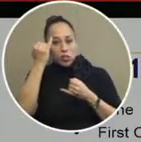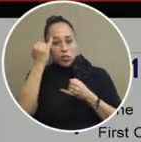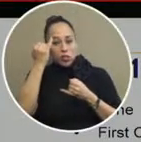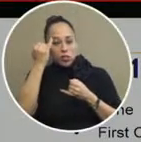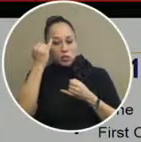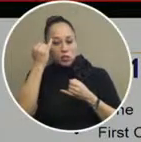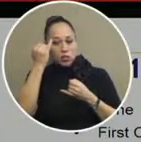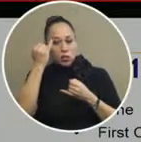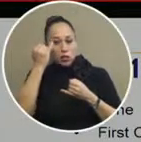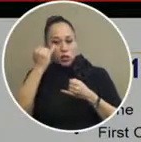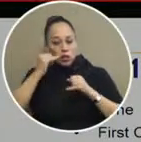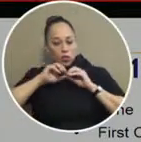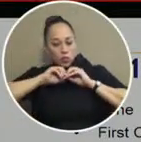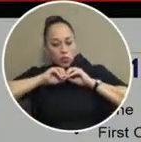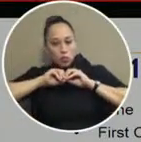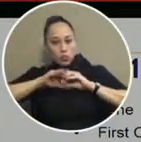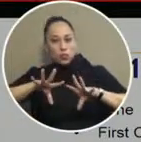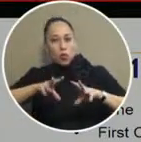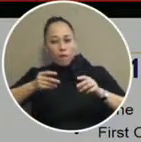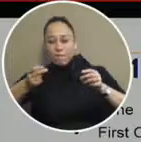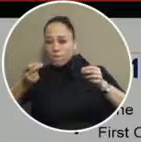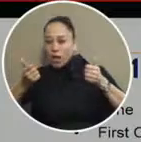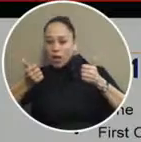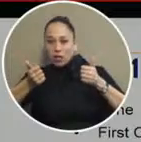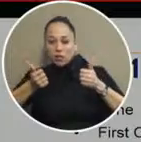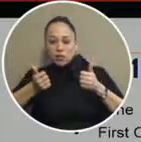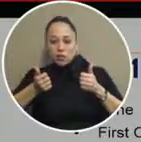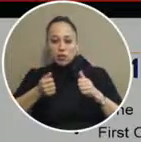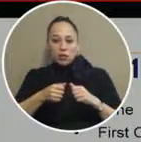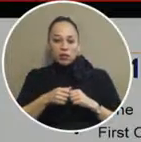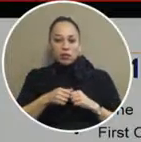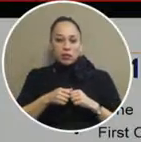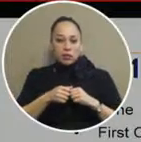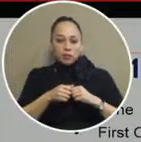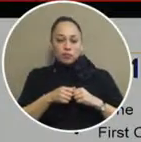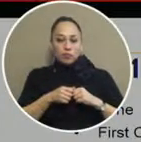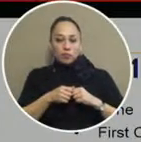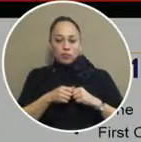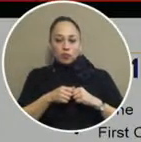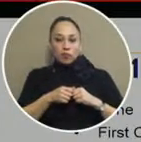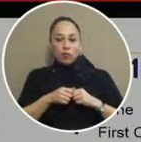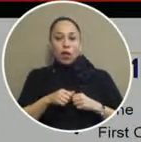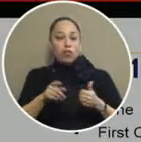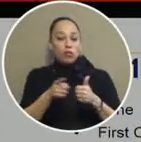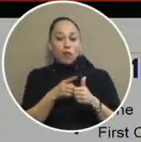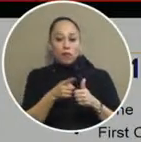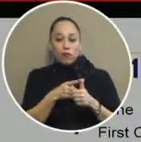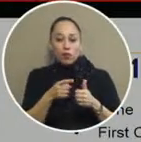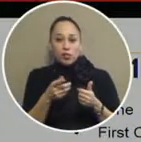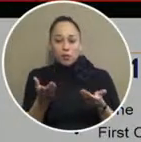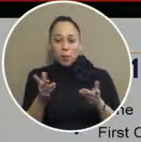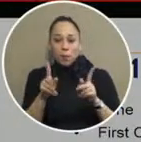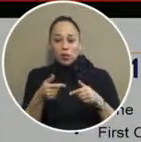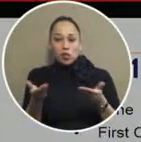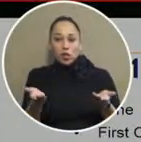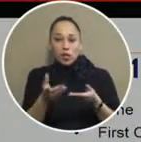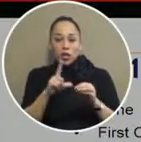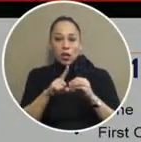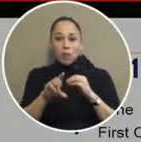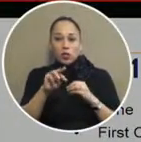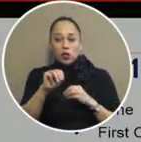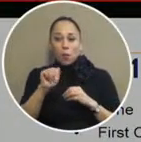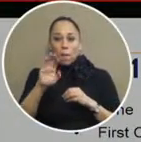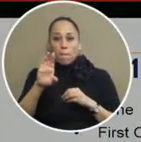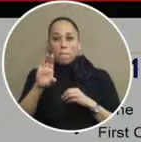agents to disseminate a lot quicker than before. Our first case in El Paso was in March 13,